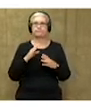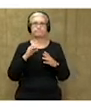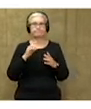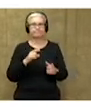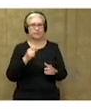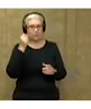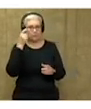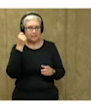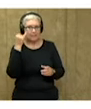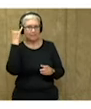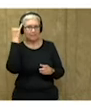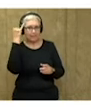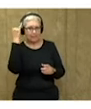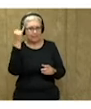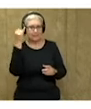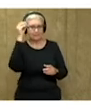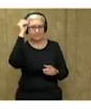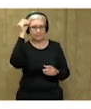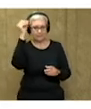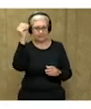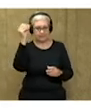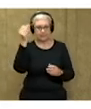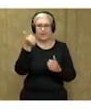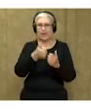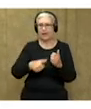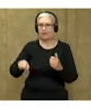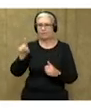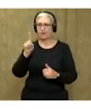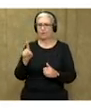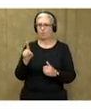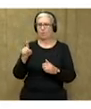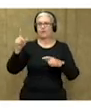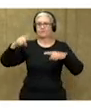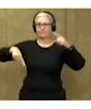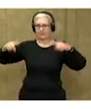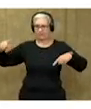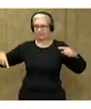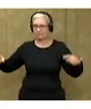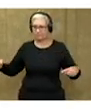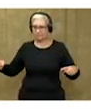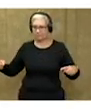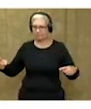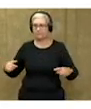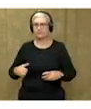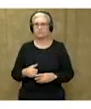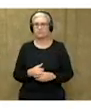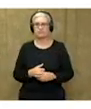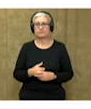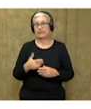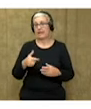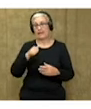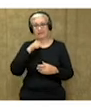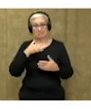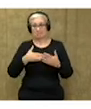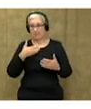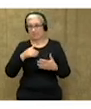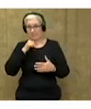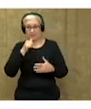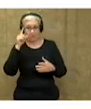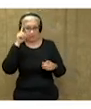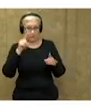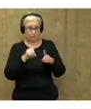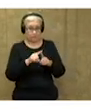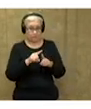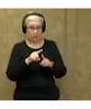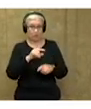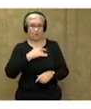people's ideas and opinions. Everyone's point of view can vary. It might be different. I might not agree or like the exact same